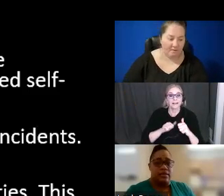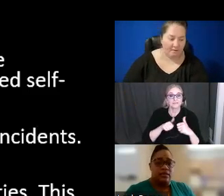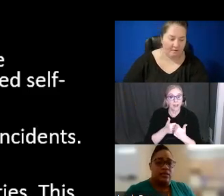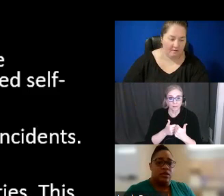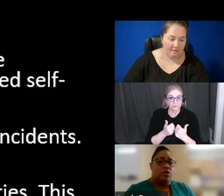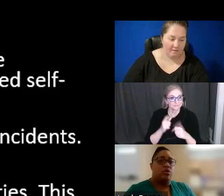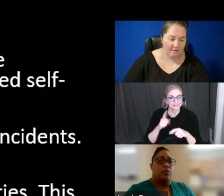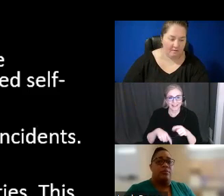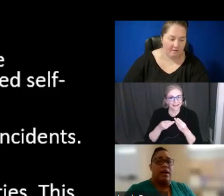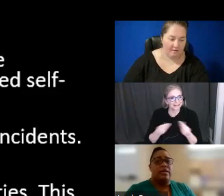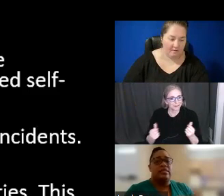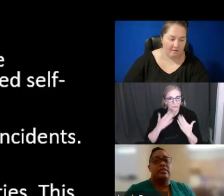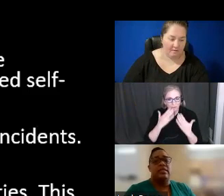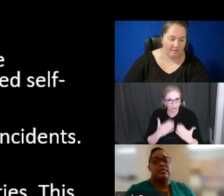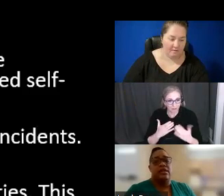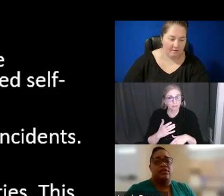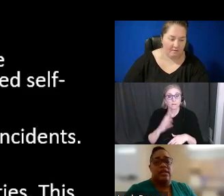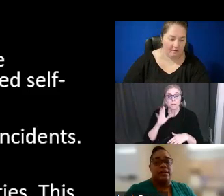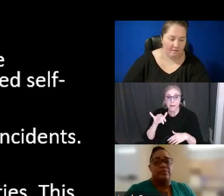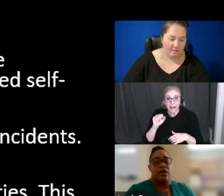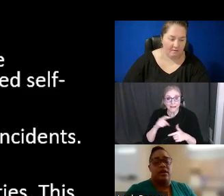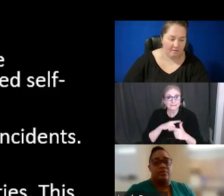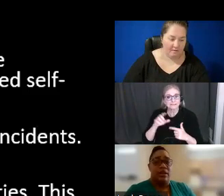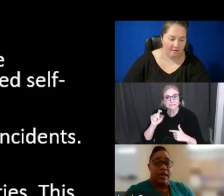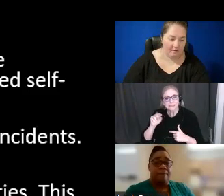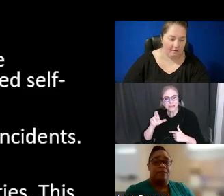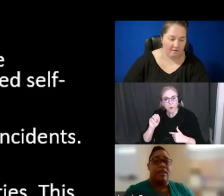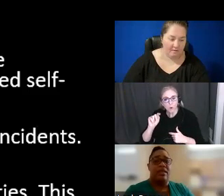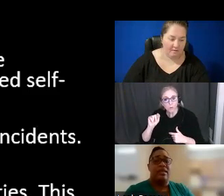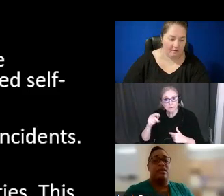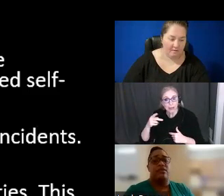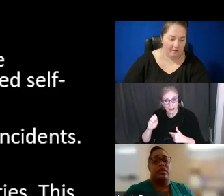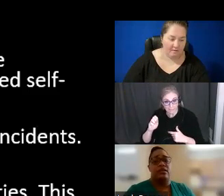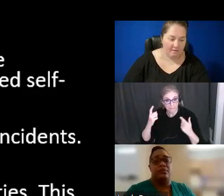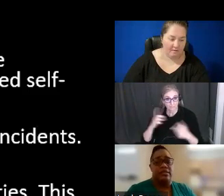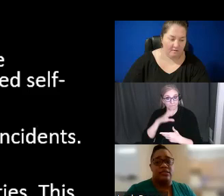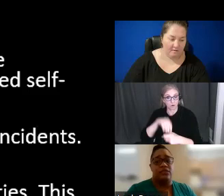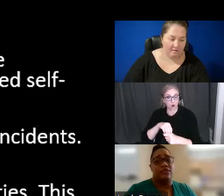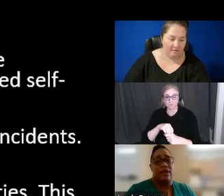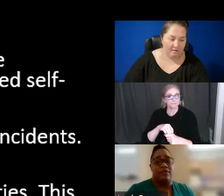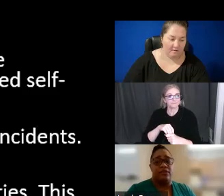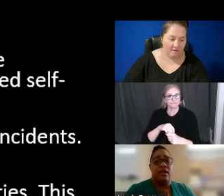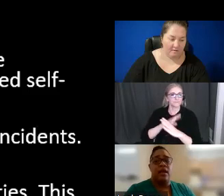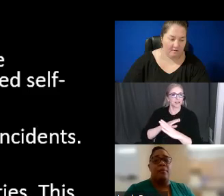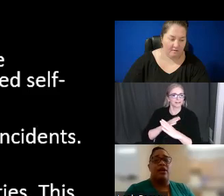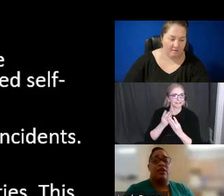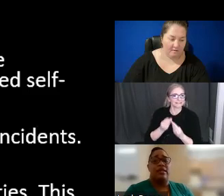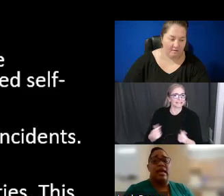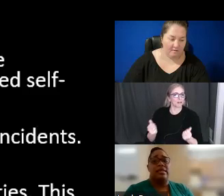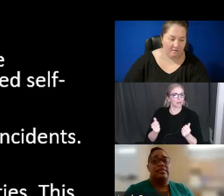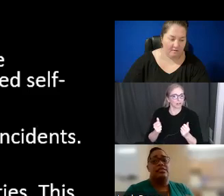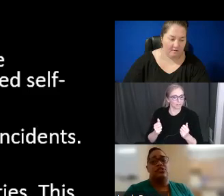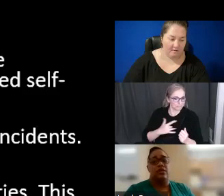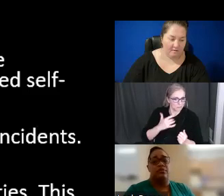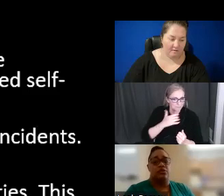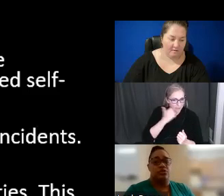healing process. So when biases and stereotypes are in play, it can hinder the healing process for survivors by creating